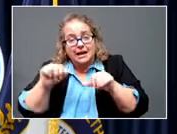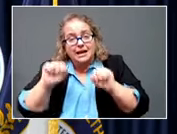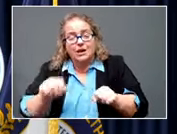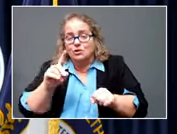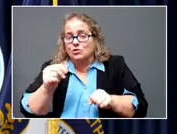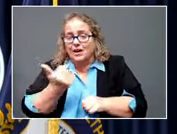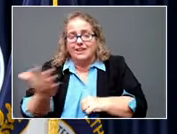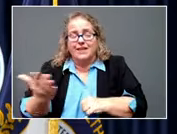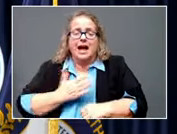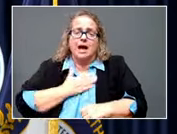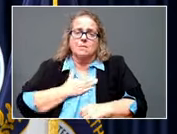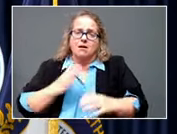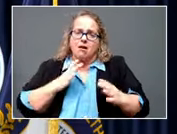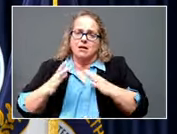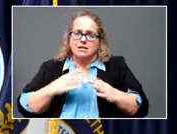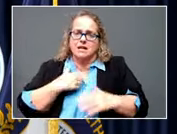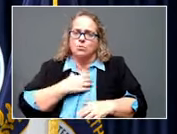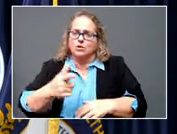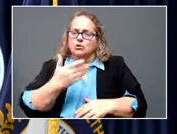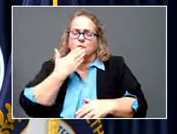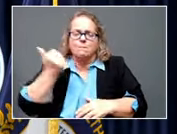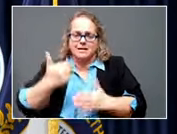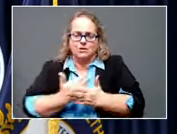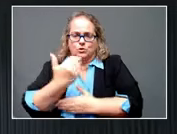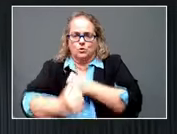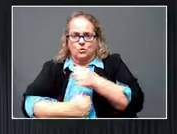you all the very best in the new year.